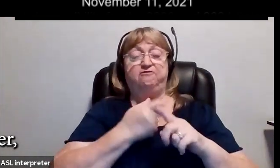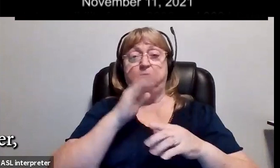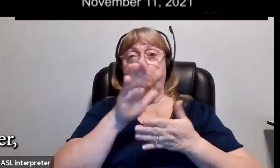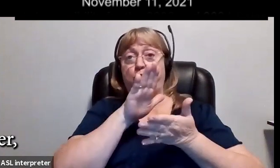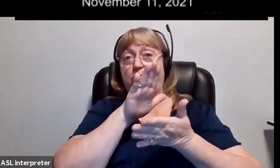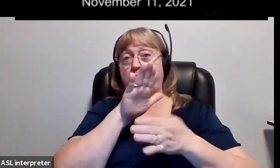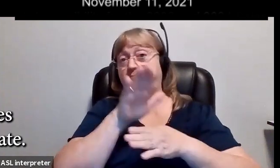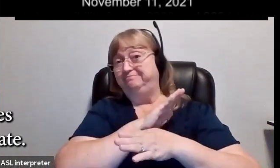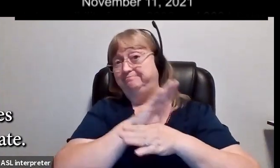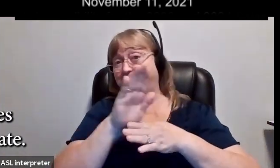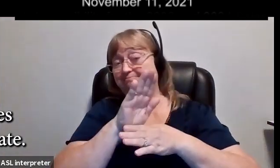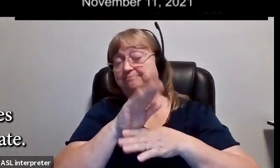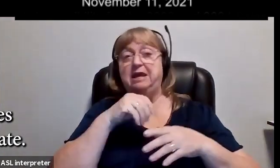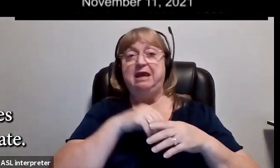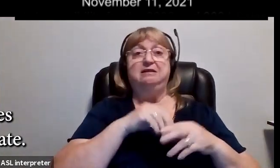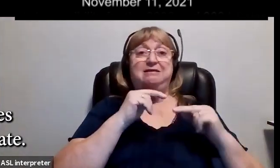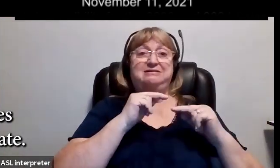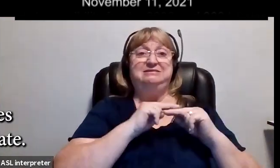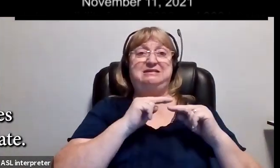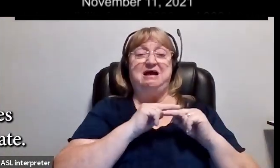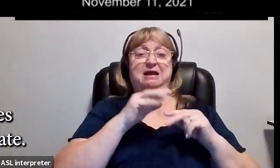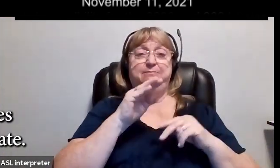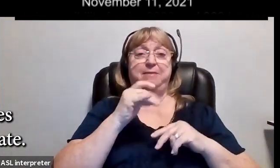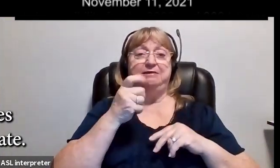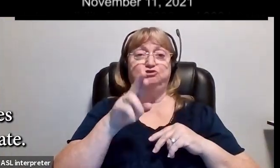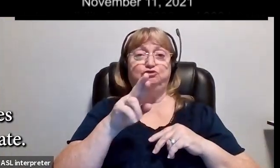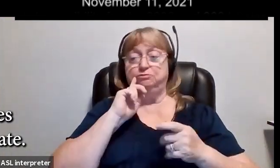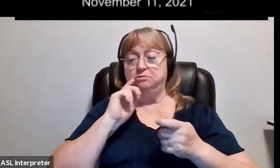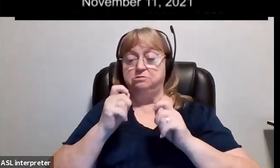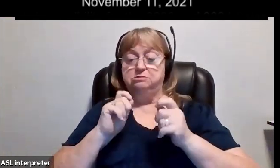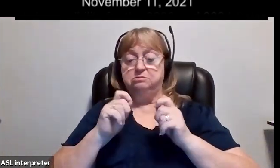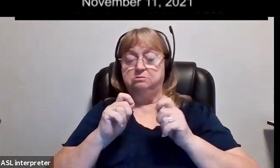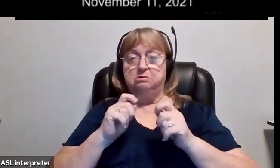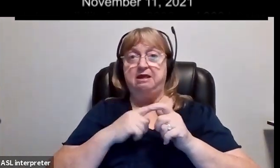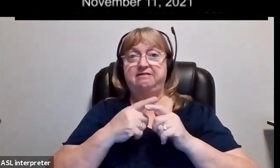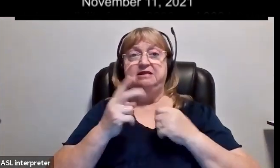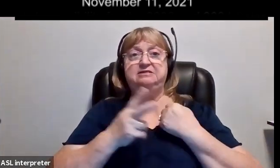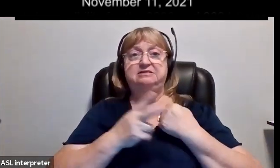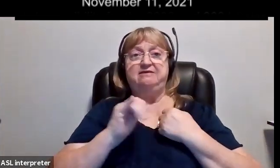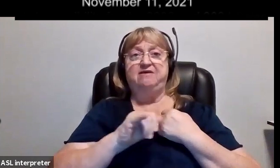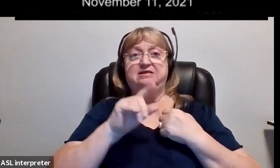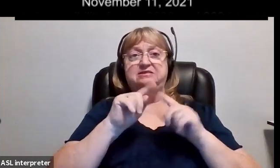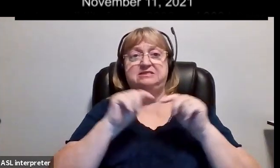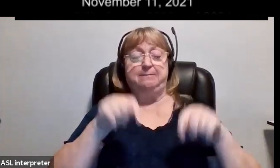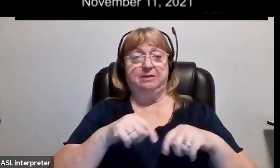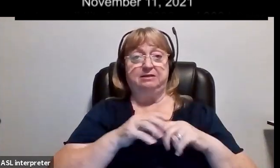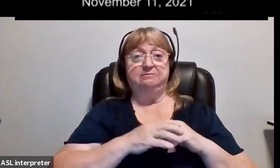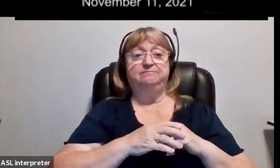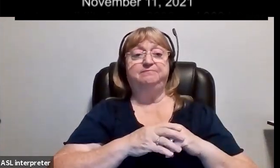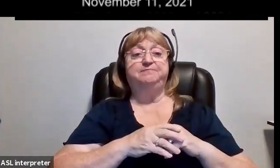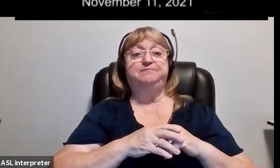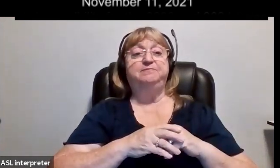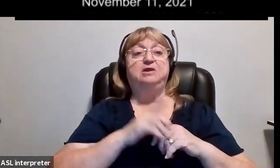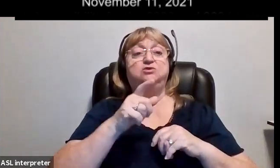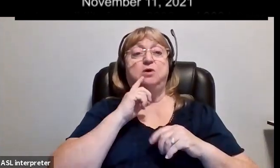slide master, you're going to make some changes, and then you can save it as a template. So in the next slide, I'm going